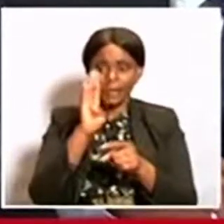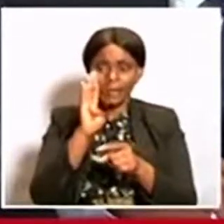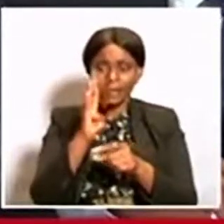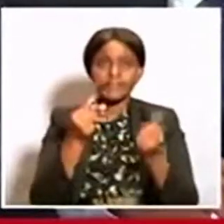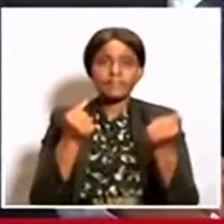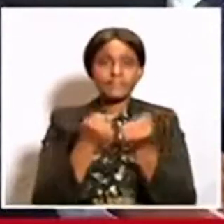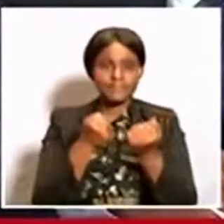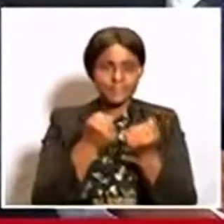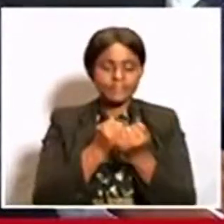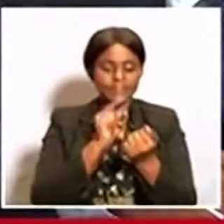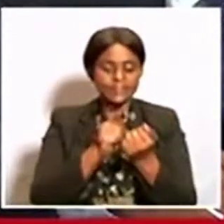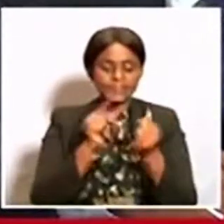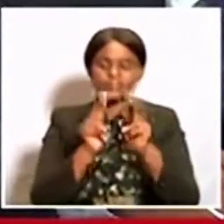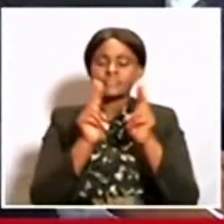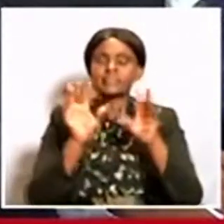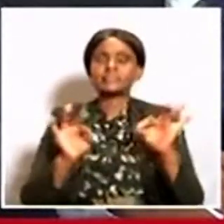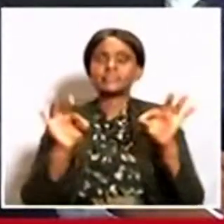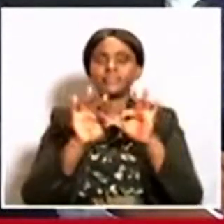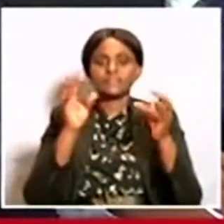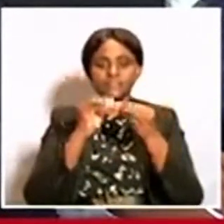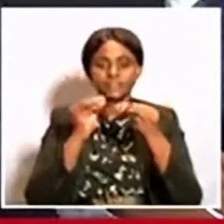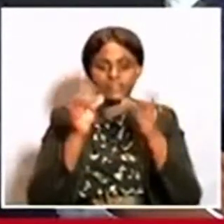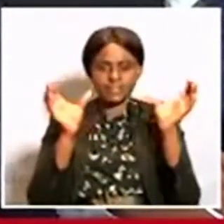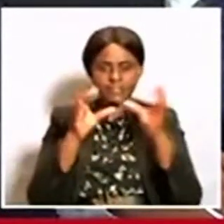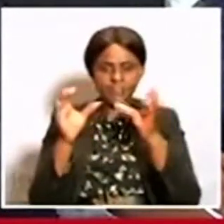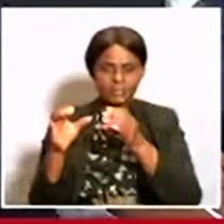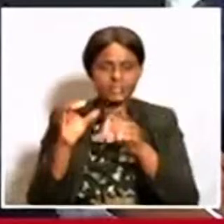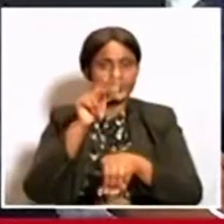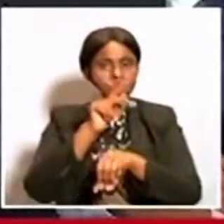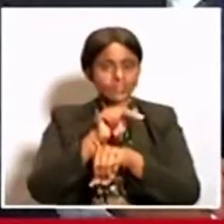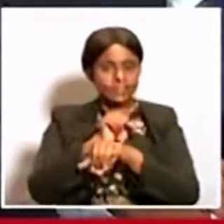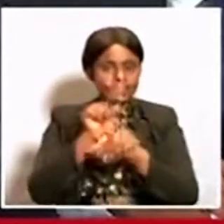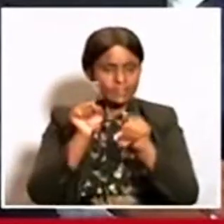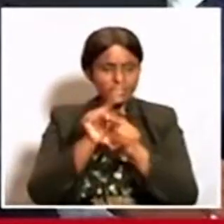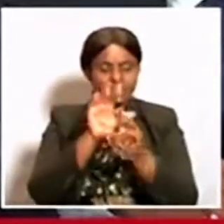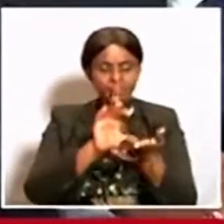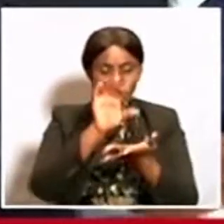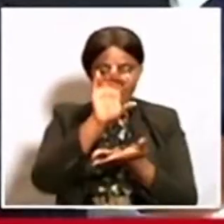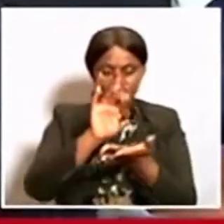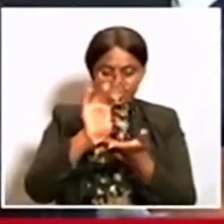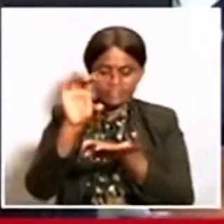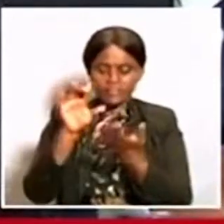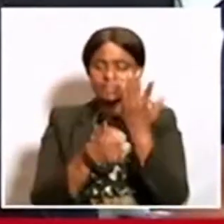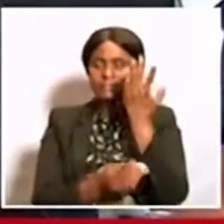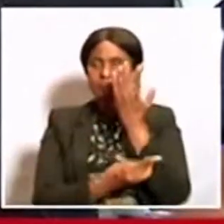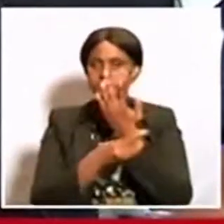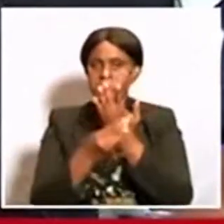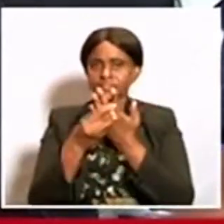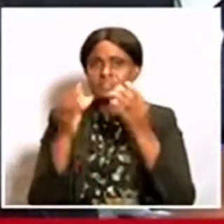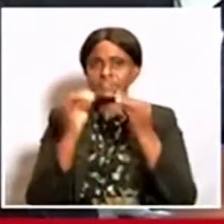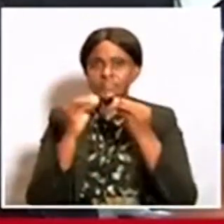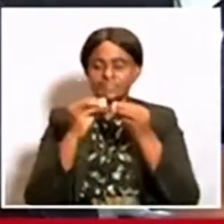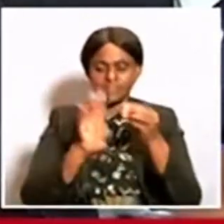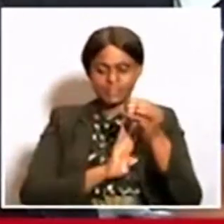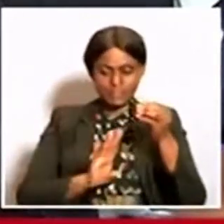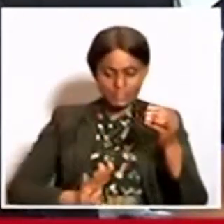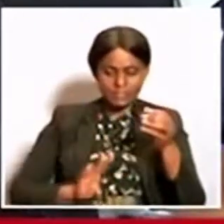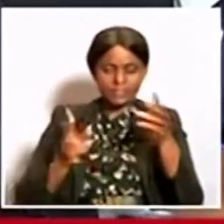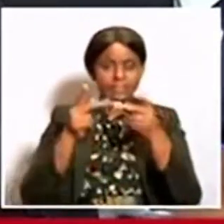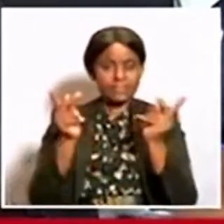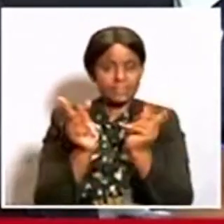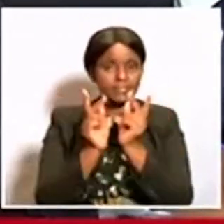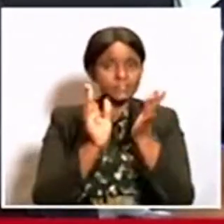component was varied to community projects and allocated to develop a boarding